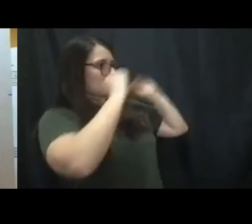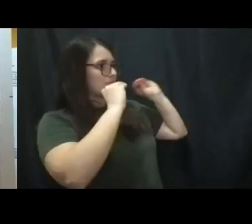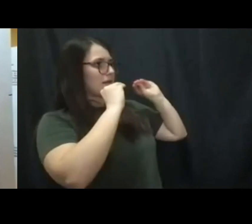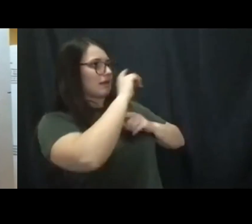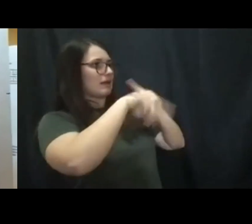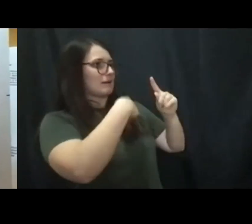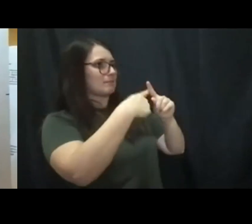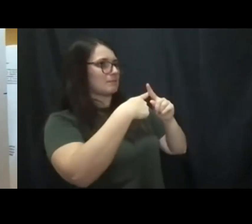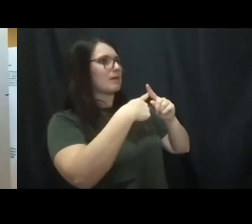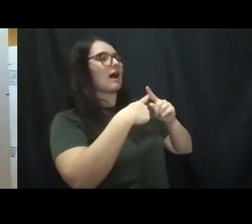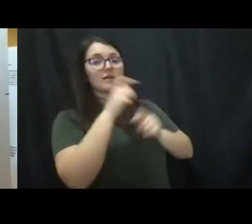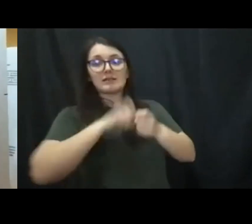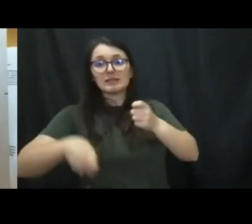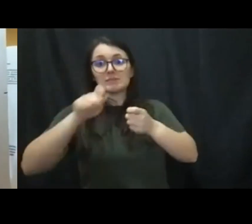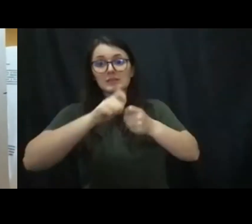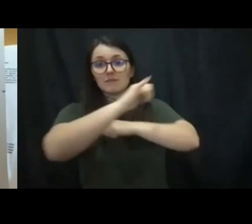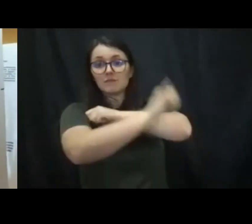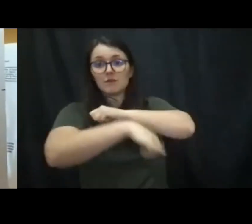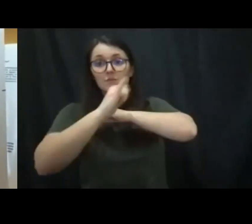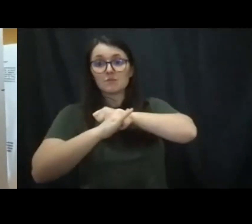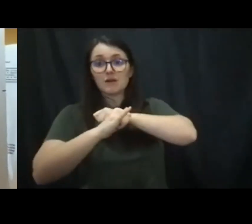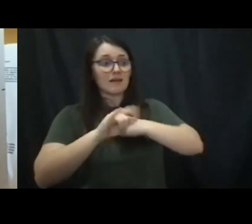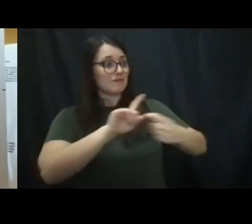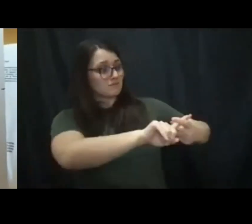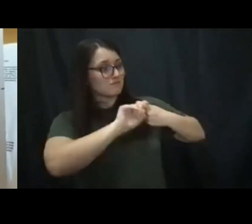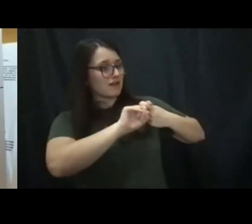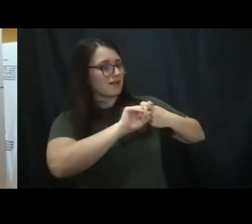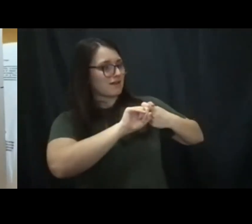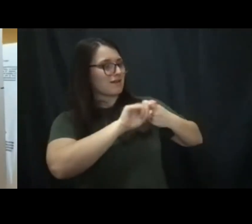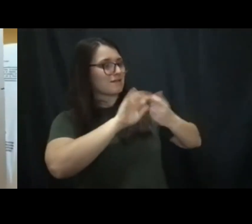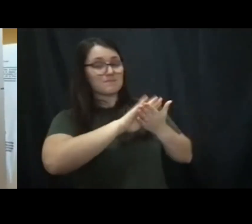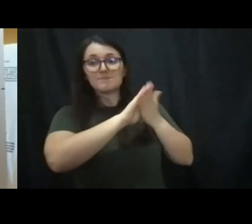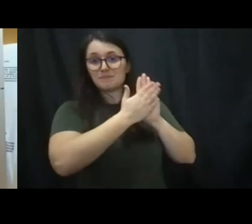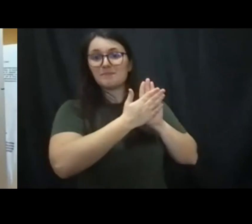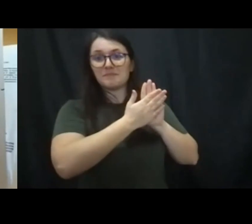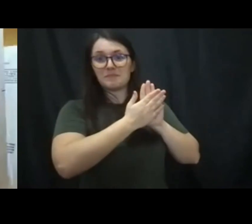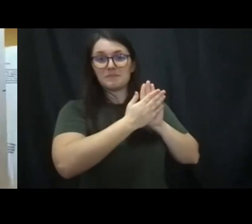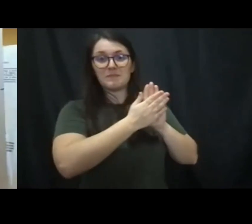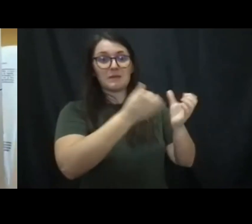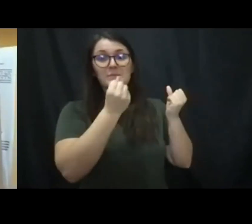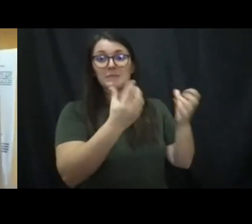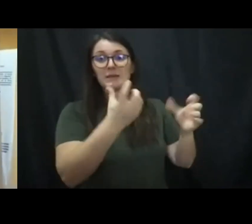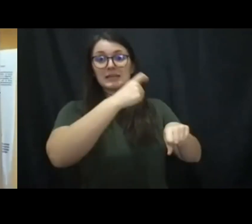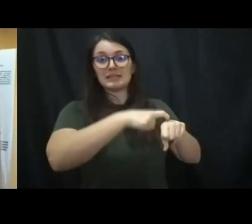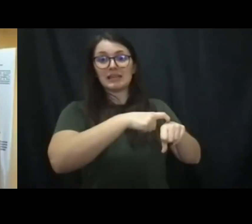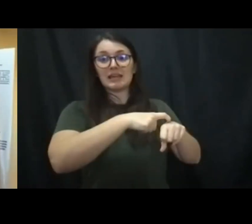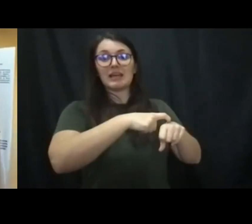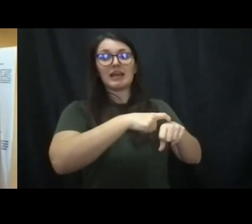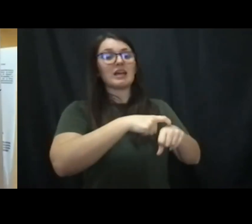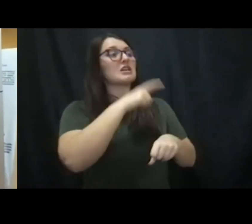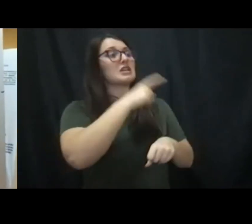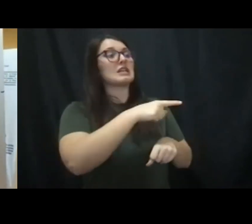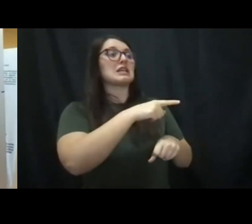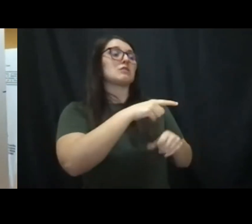humpback whales. He had also become a good friend. Many times during his ordeal, Humphrey could have simply flicked his tail